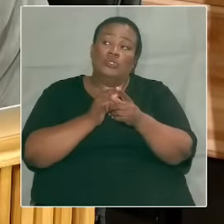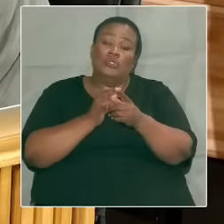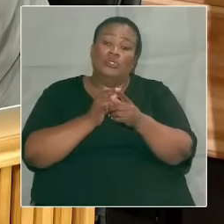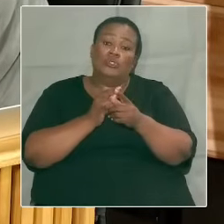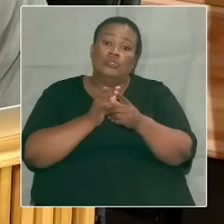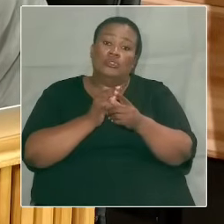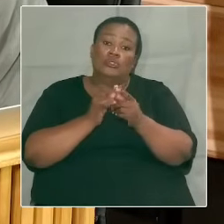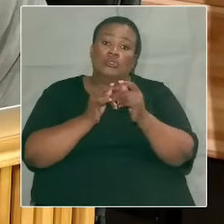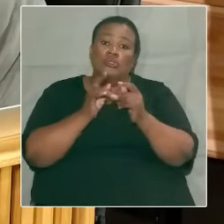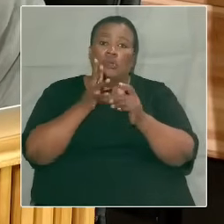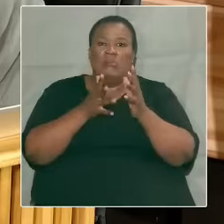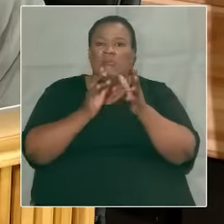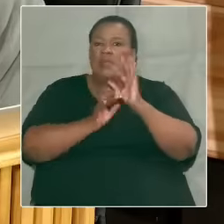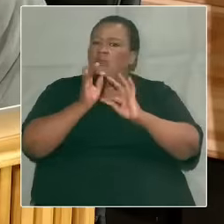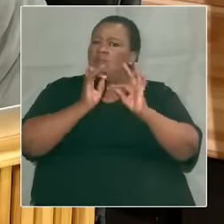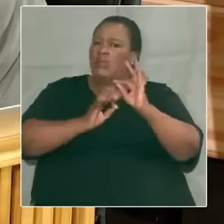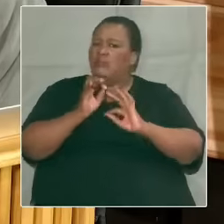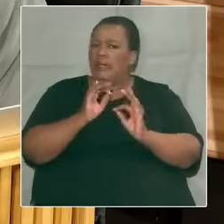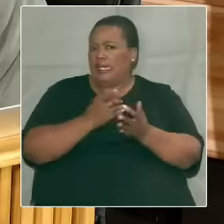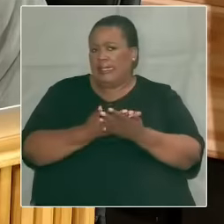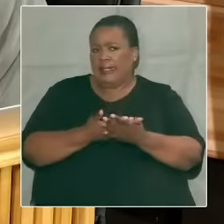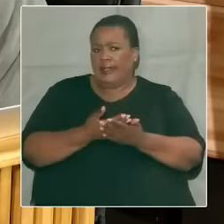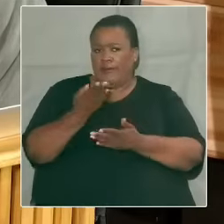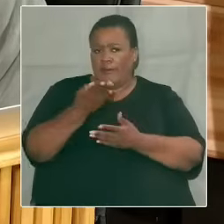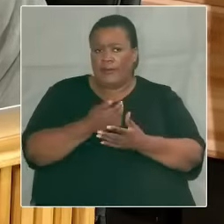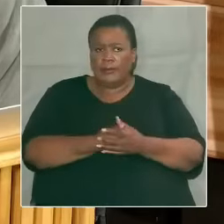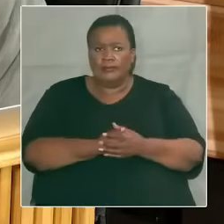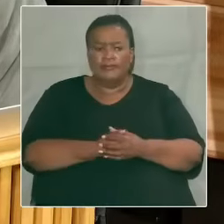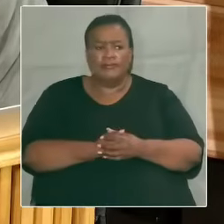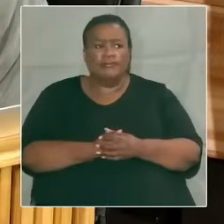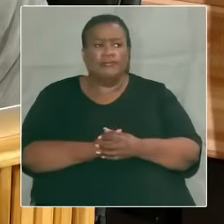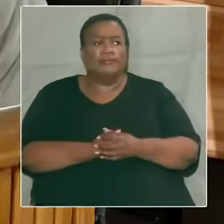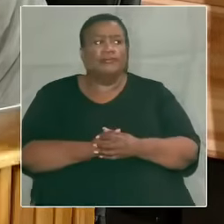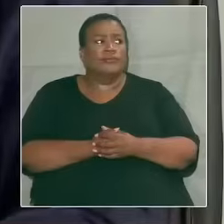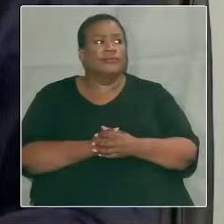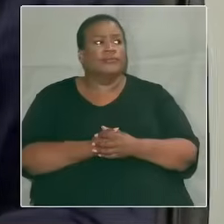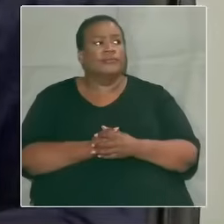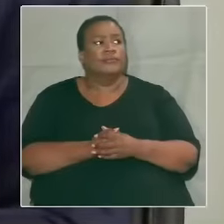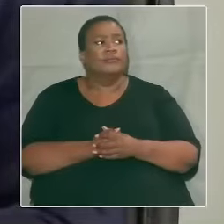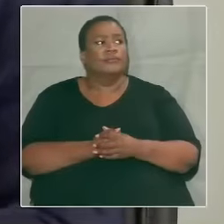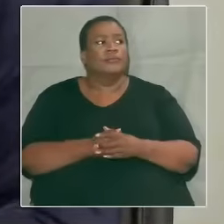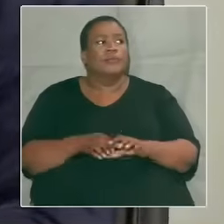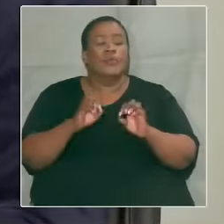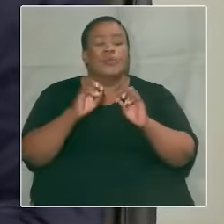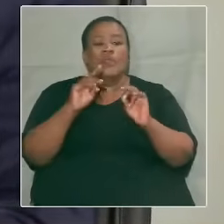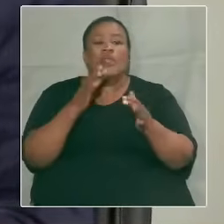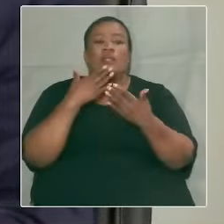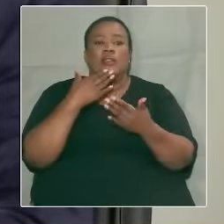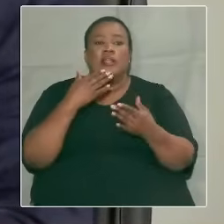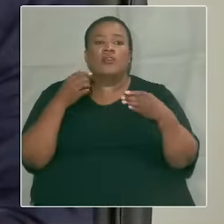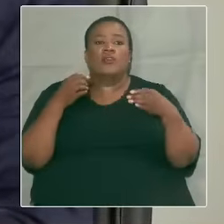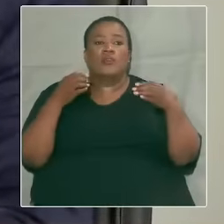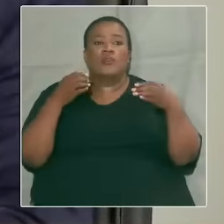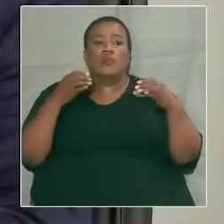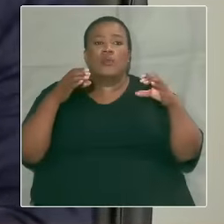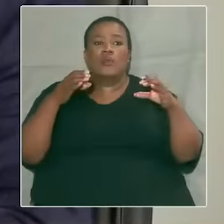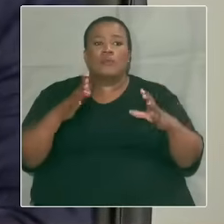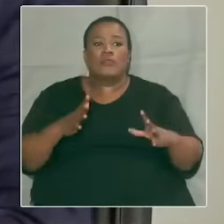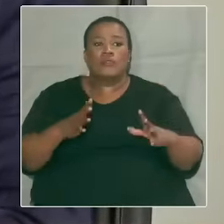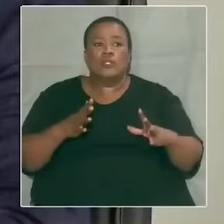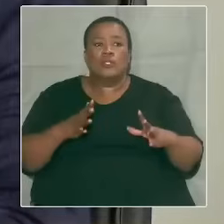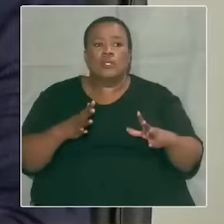And then perhaps you could explain it from there. Okay, thanks, Commissioners. If you